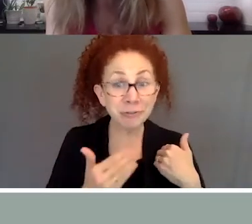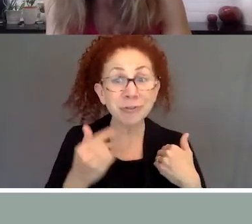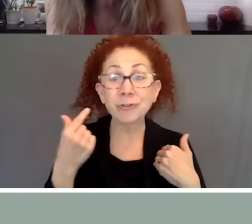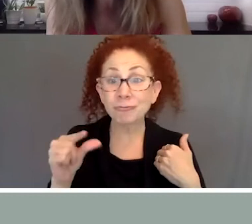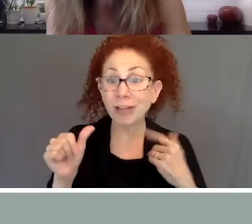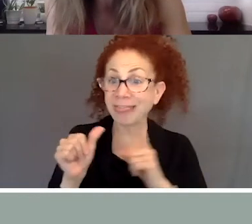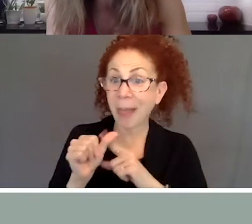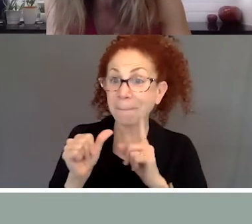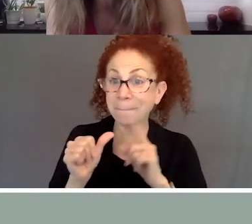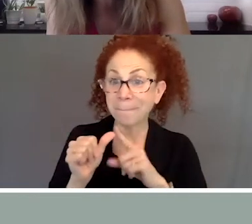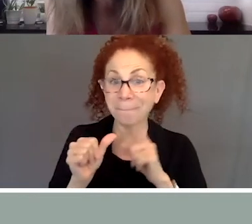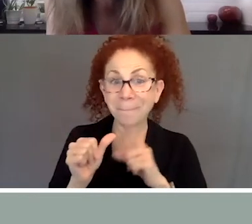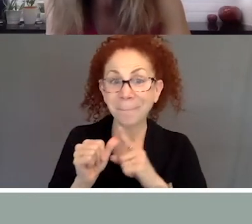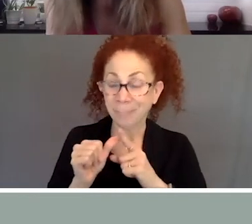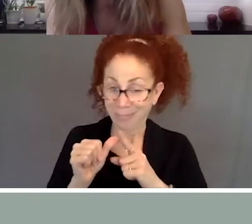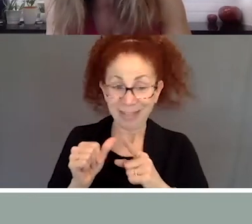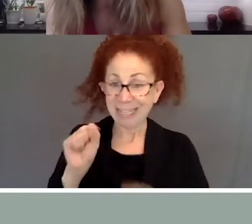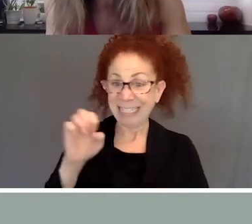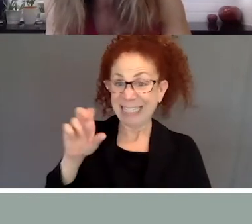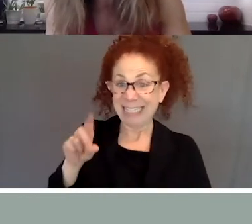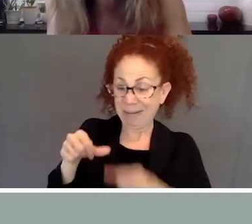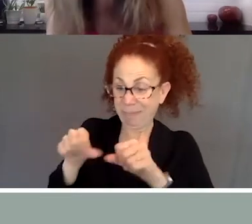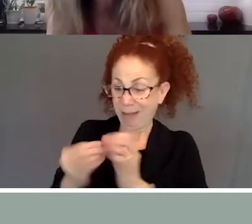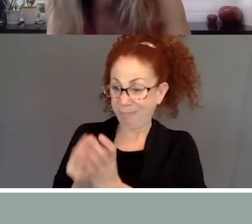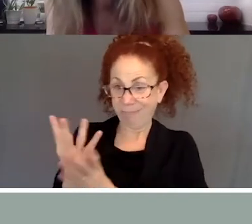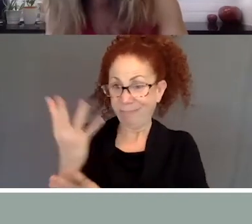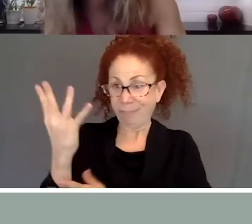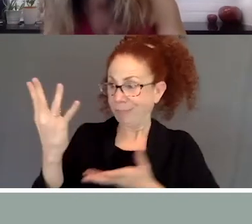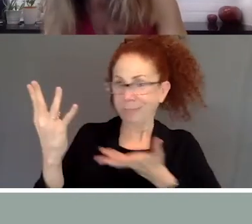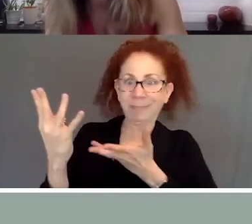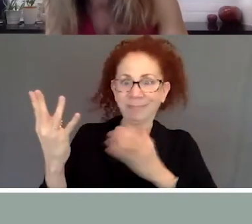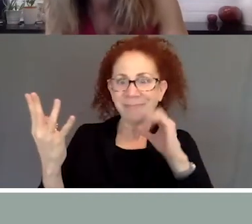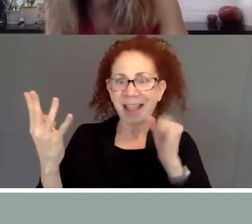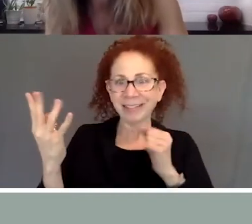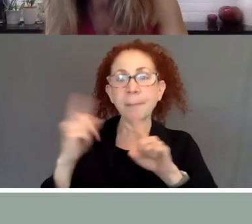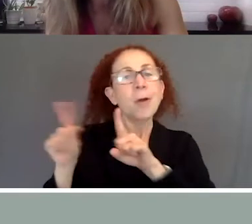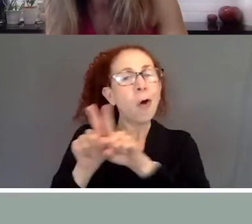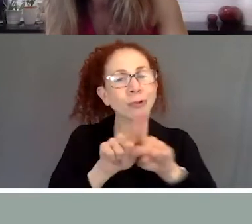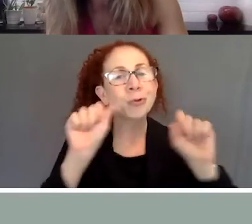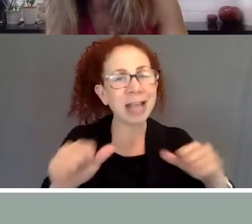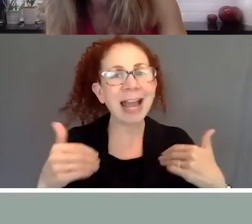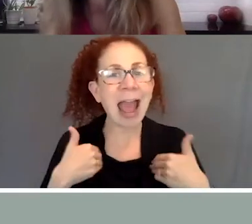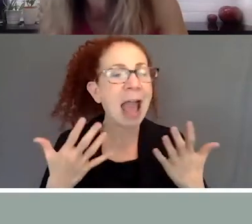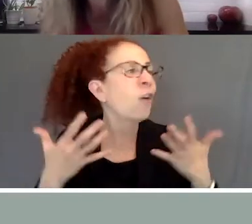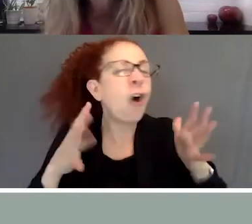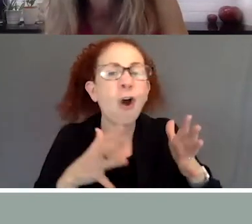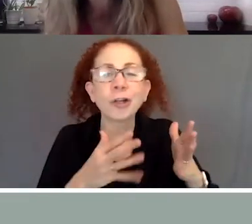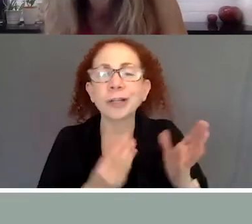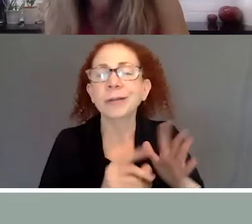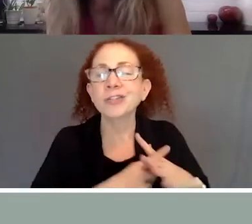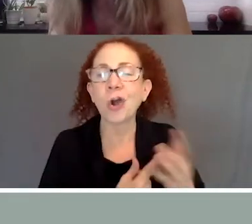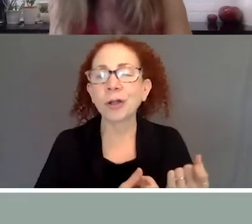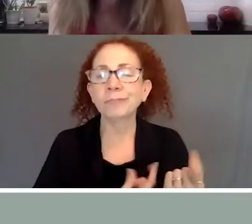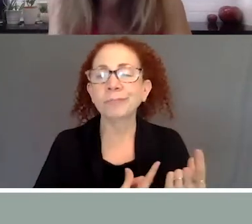can, you know, grow something from seed. But you can also get those starter plants and, you know, you don't have to grow it